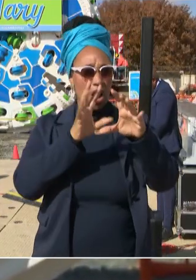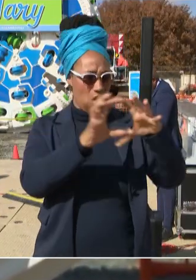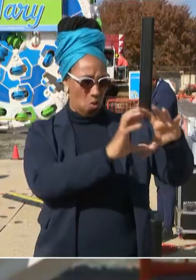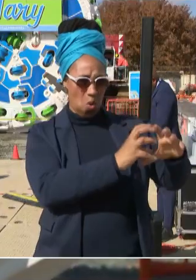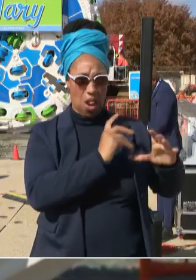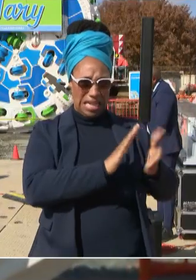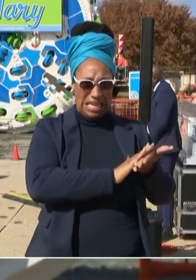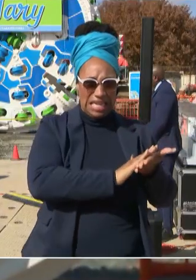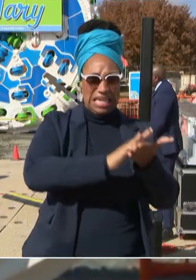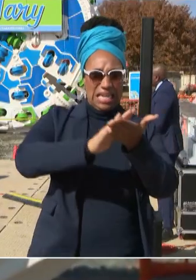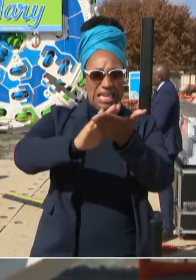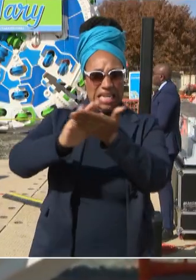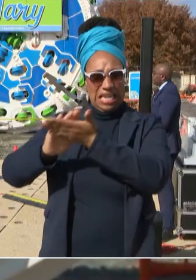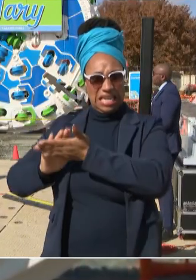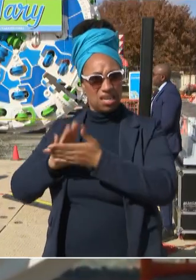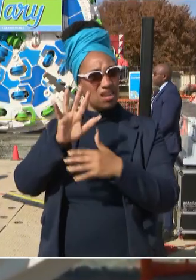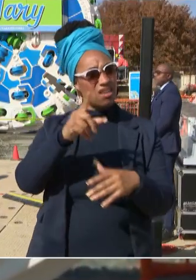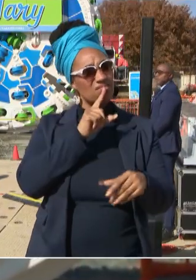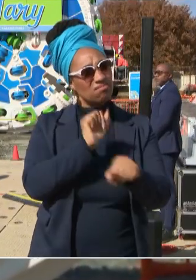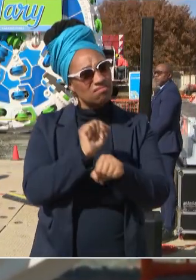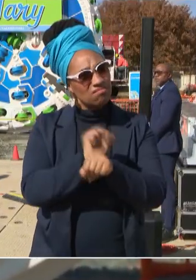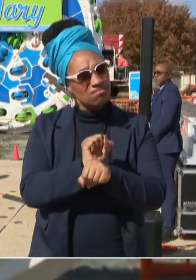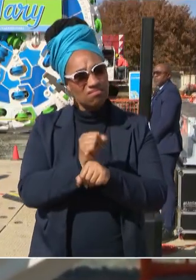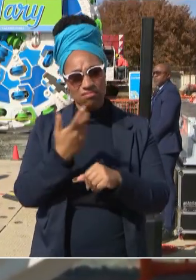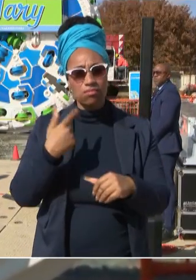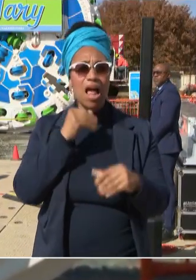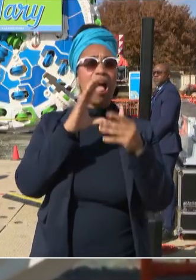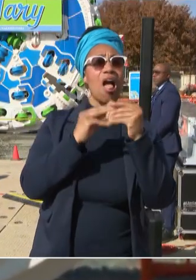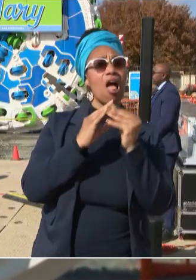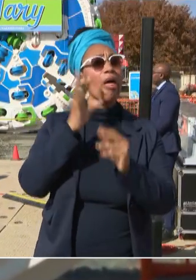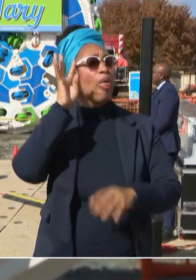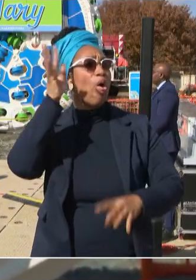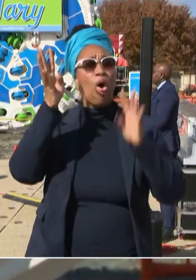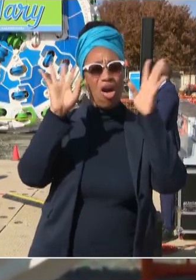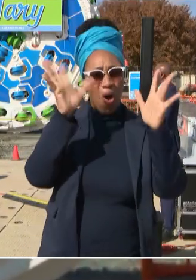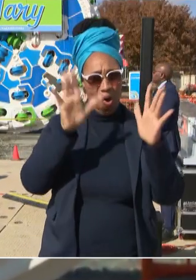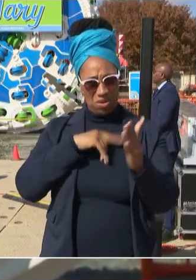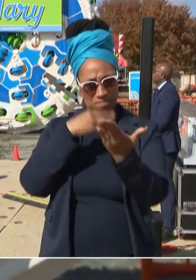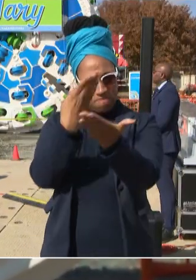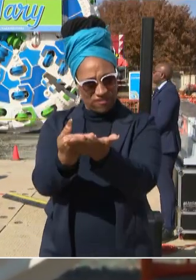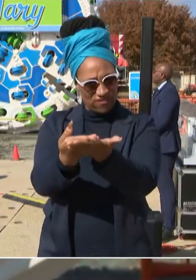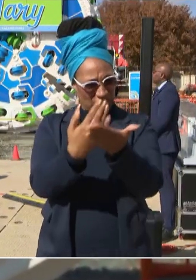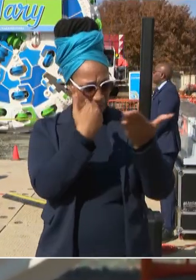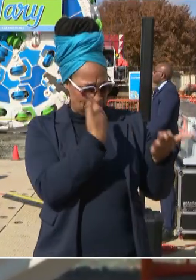District of Columbia. The proof is in the water. Thank you.